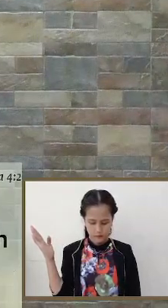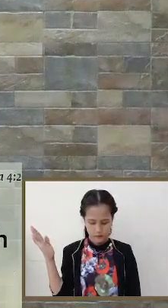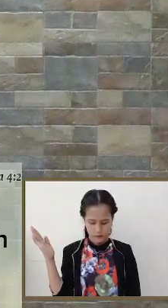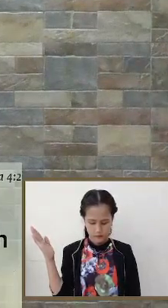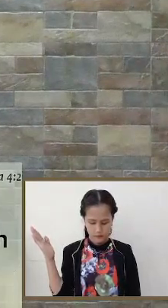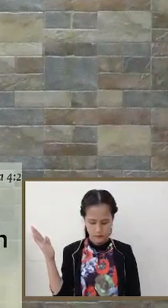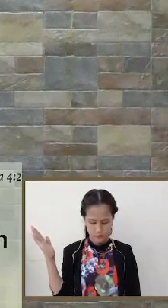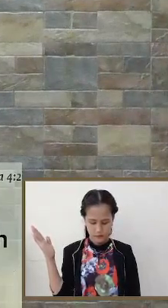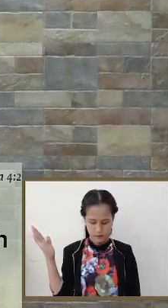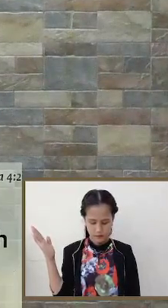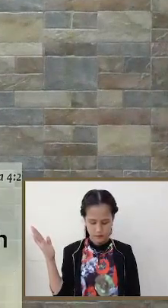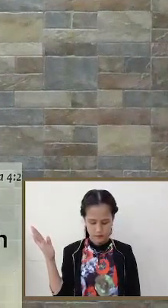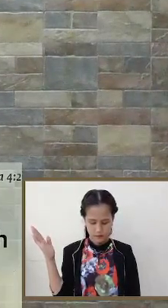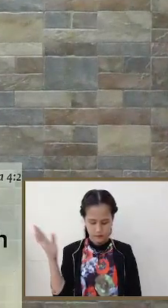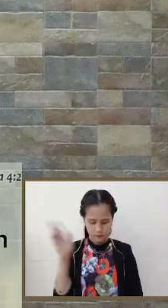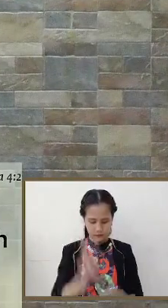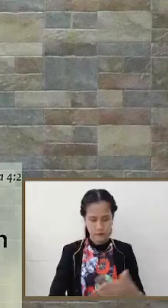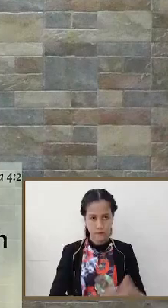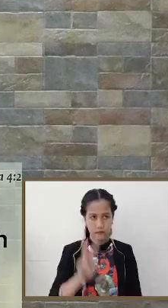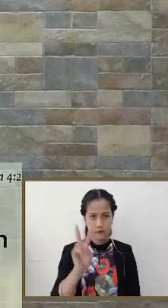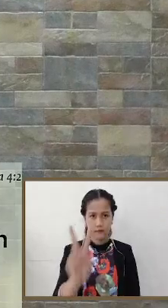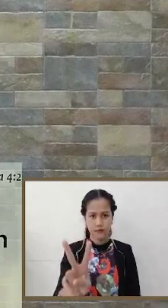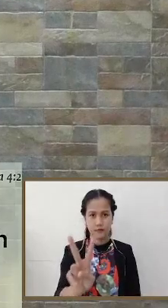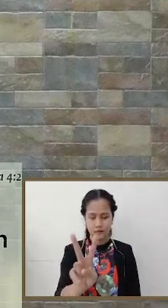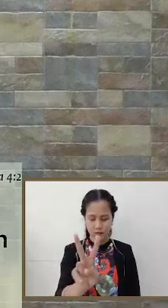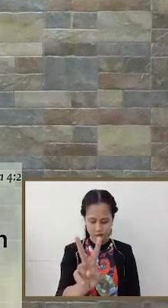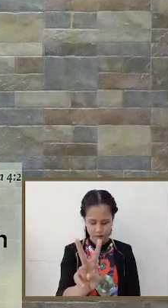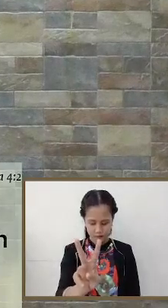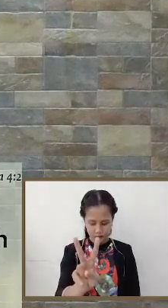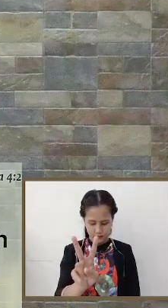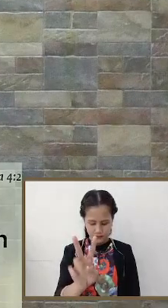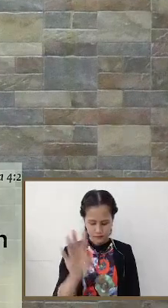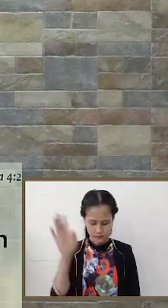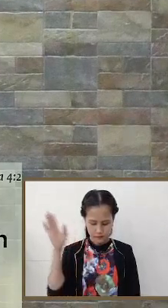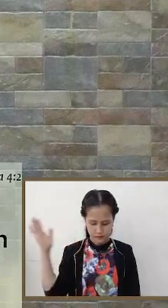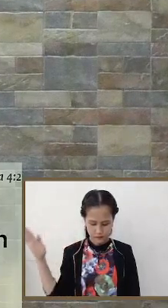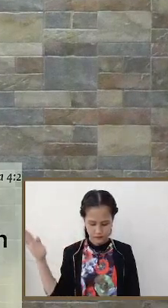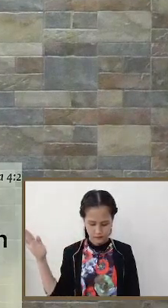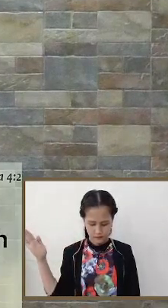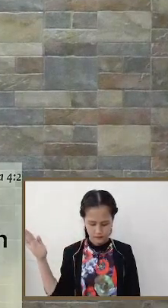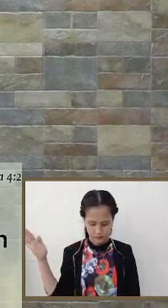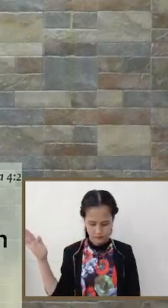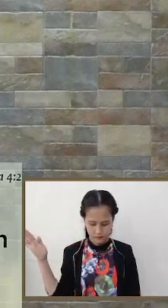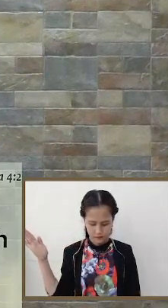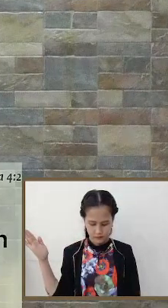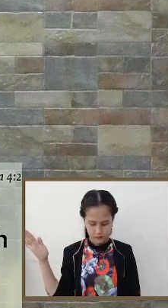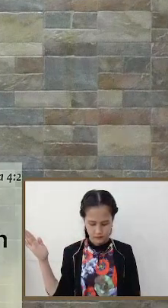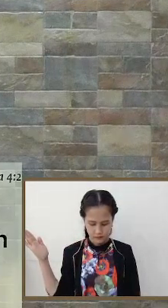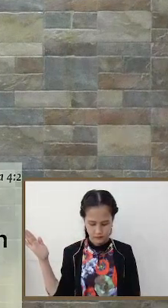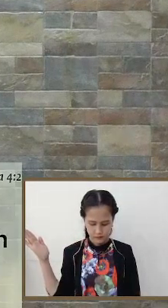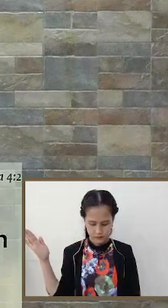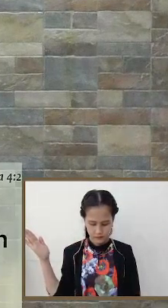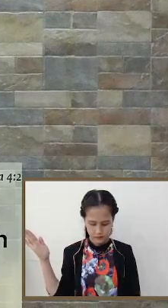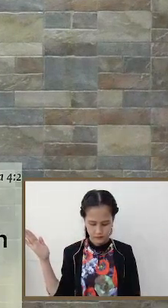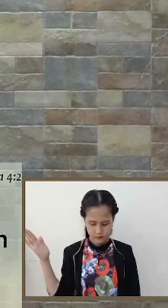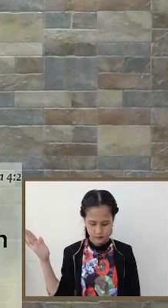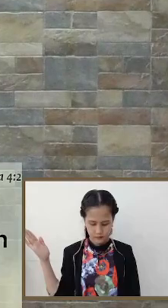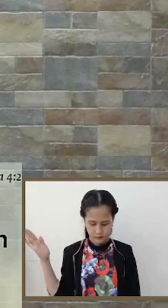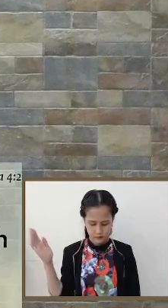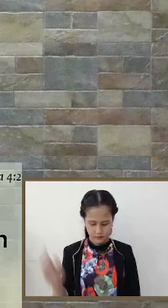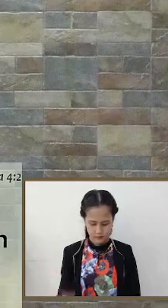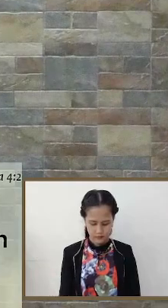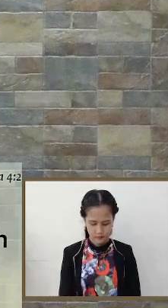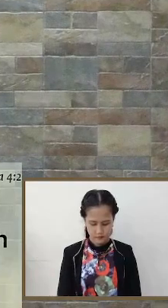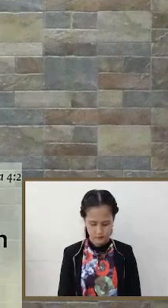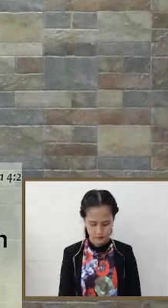land. Verse number 2. By swearing and lying and killing and